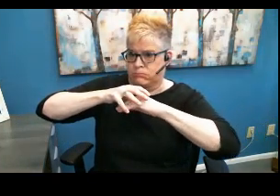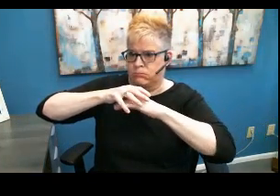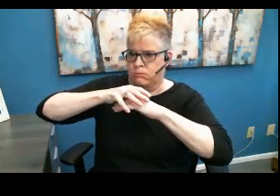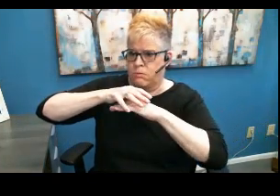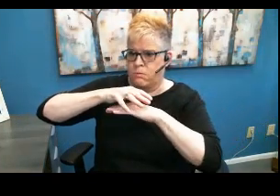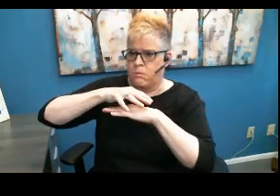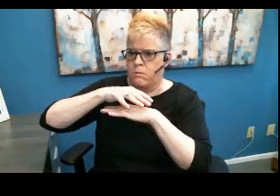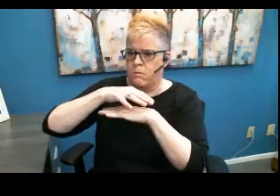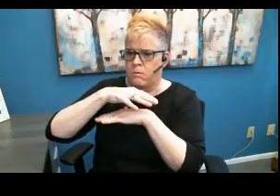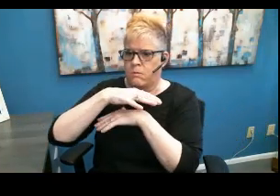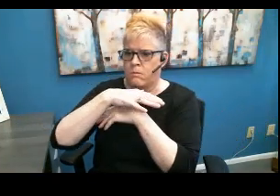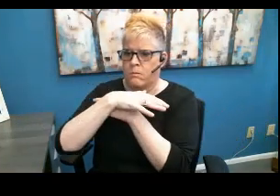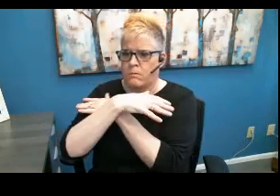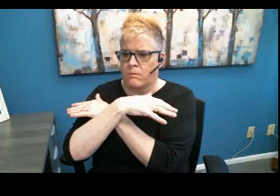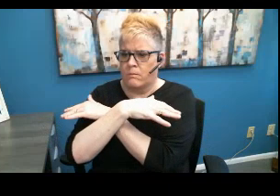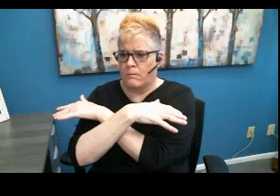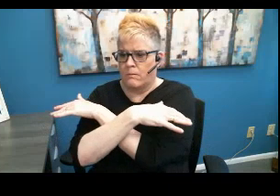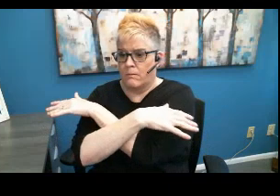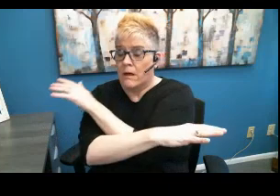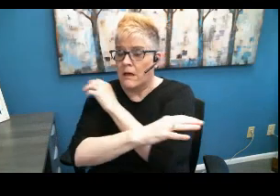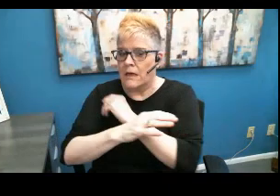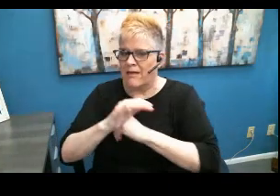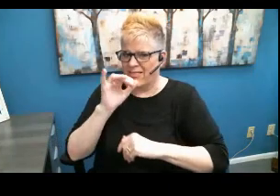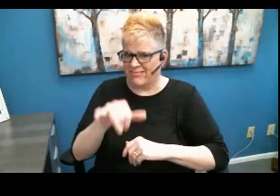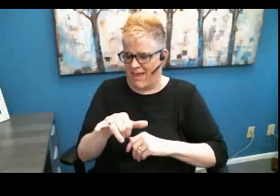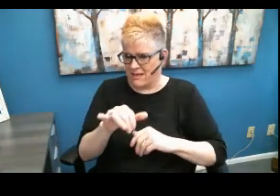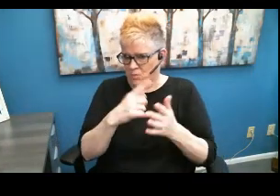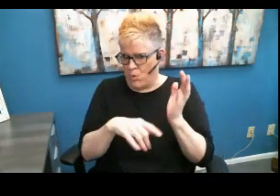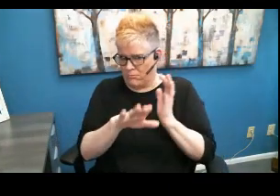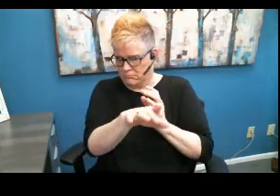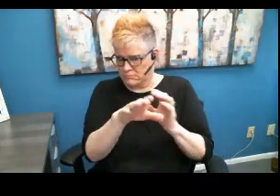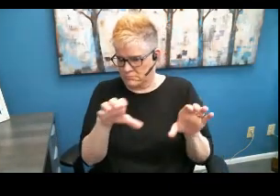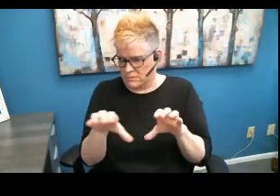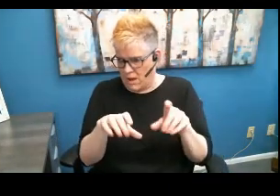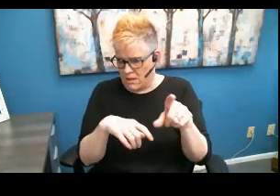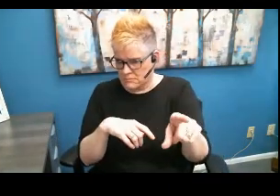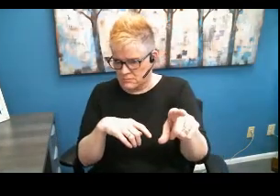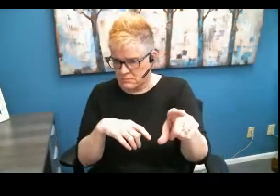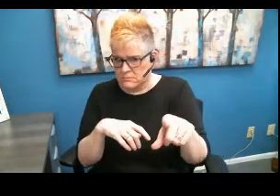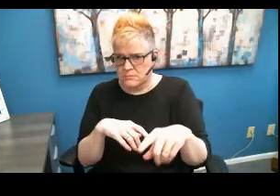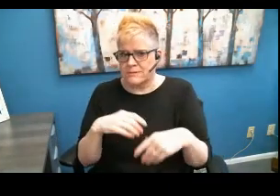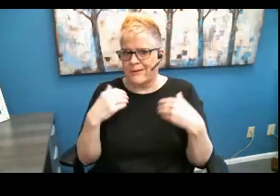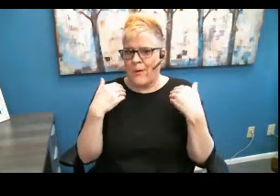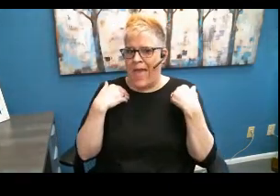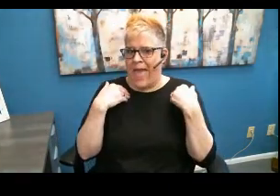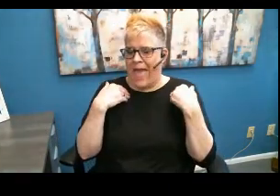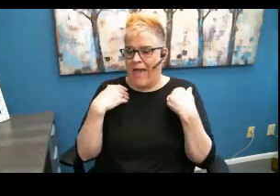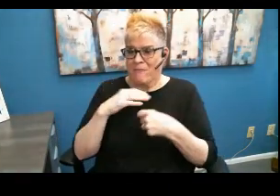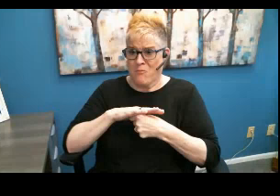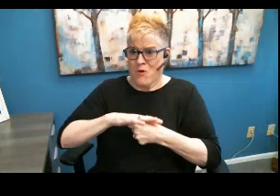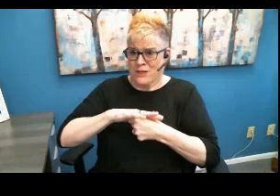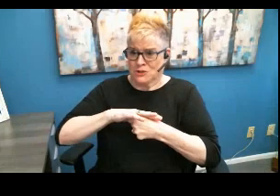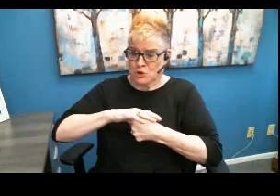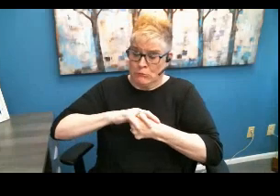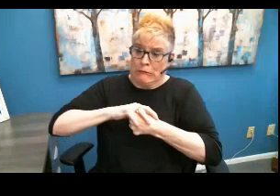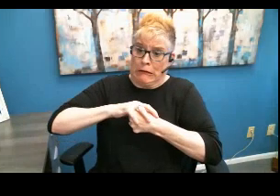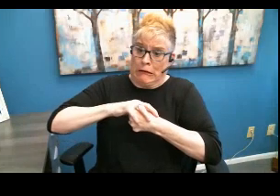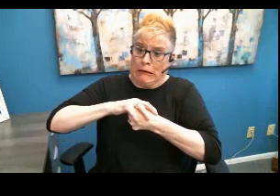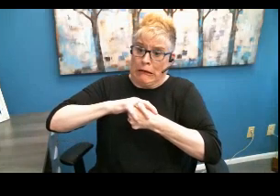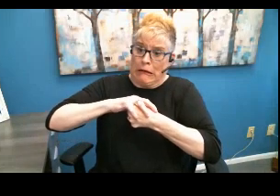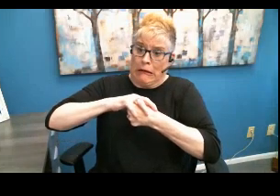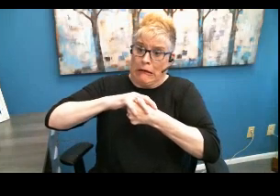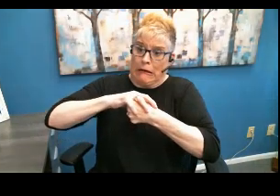pressure on the outlet side, and that's the basics of it. And you have some relief valves too, so that if the pressure would build up,